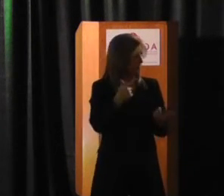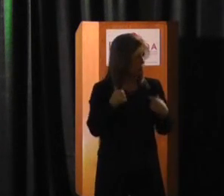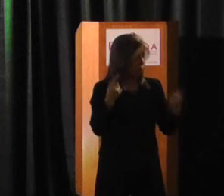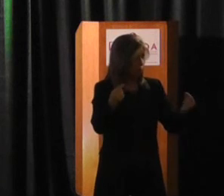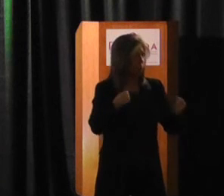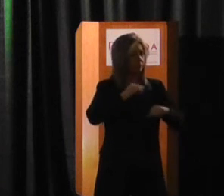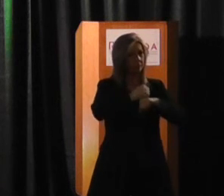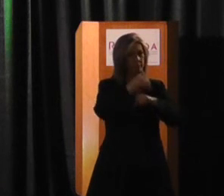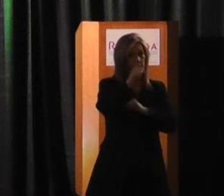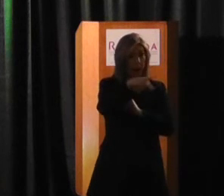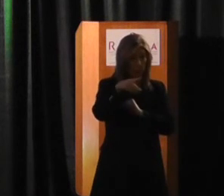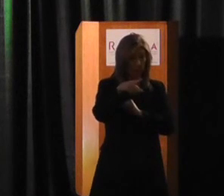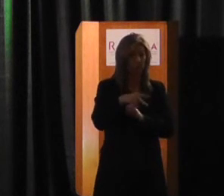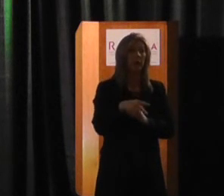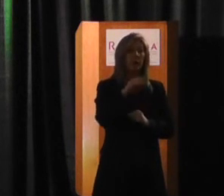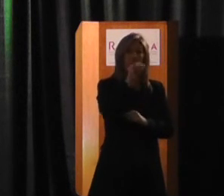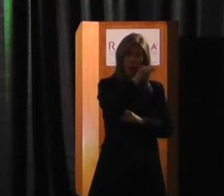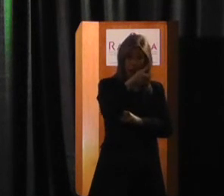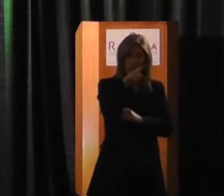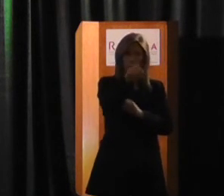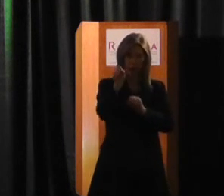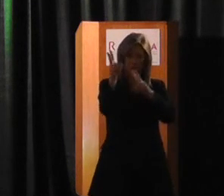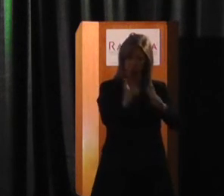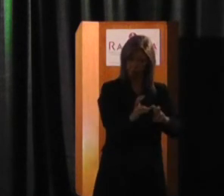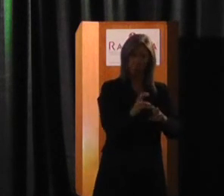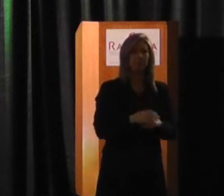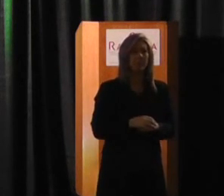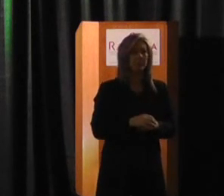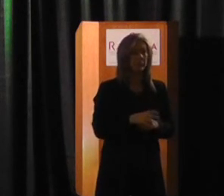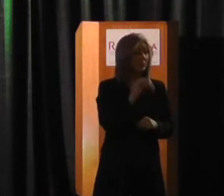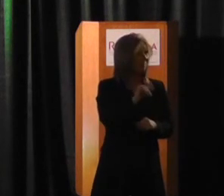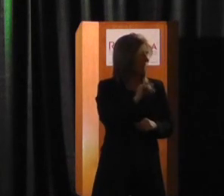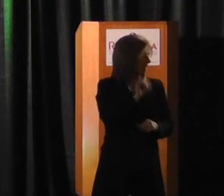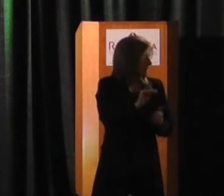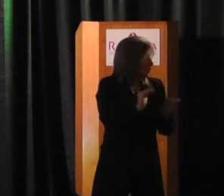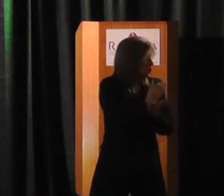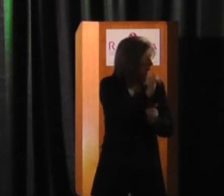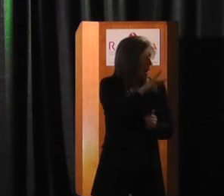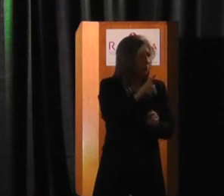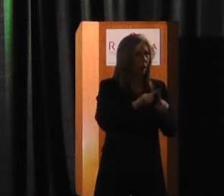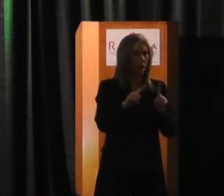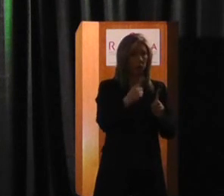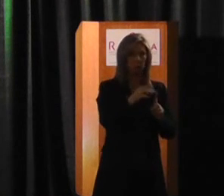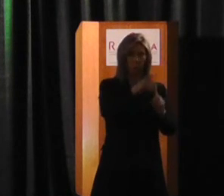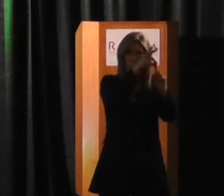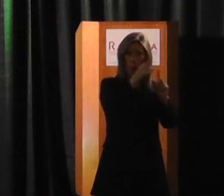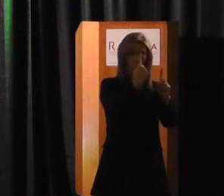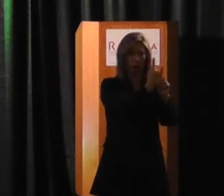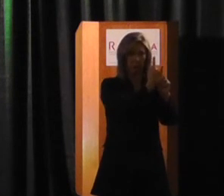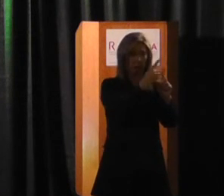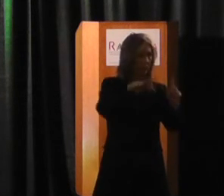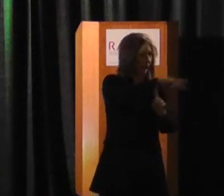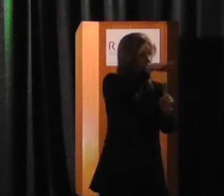both Google Play and the App Store. In researching our launch, we were surprised to find that this looks to be the only app of its kind in North America, and we suspect maybe even the